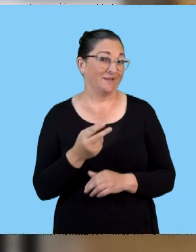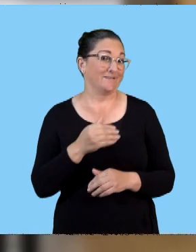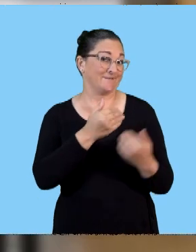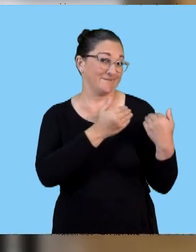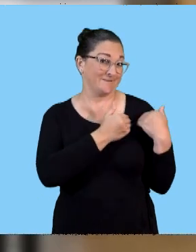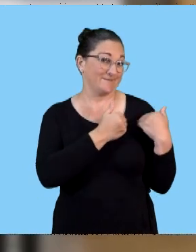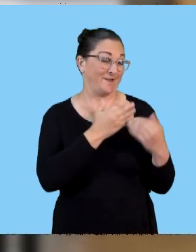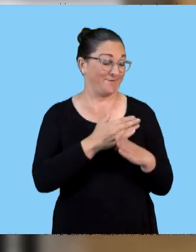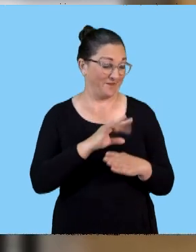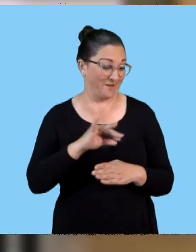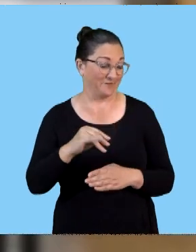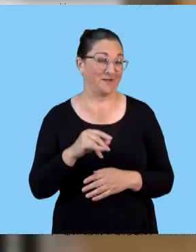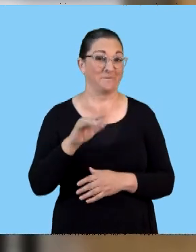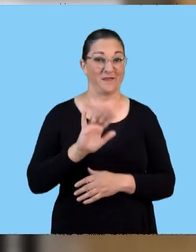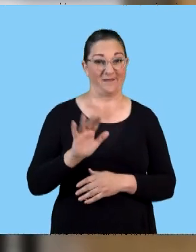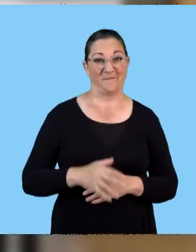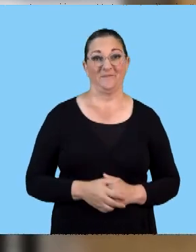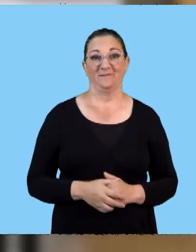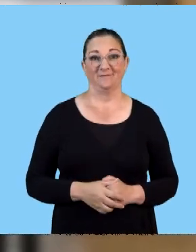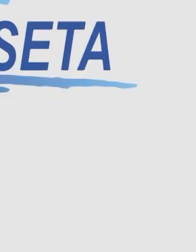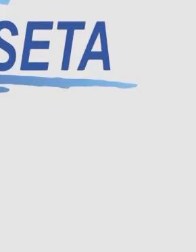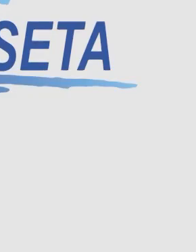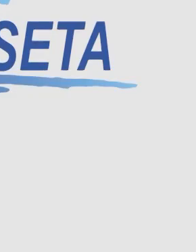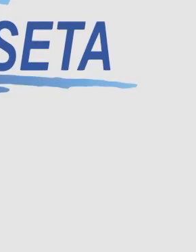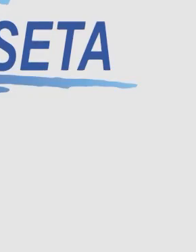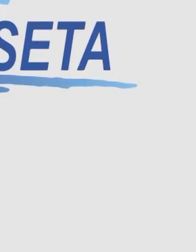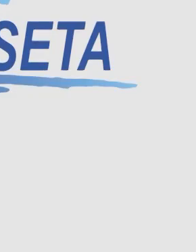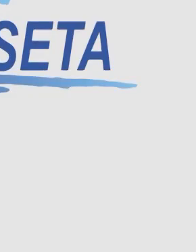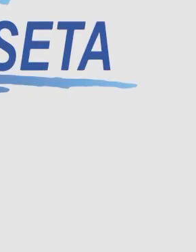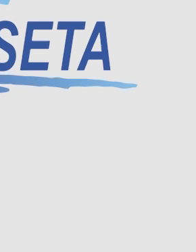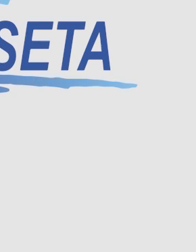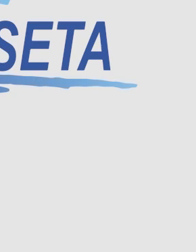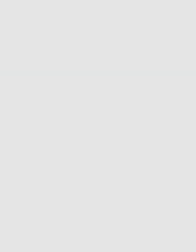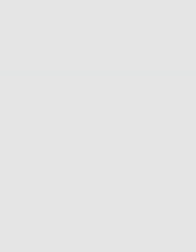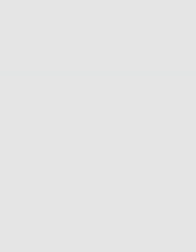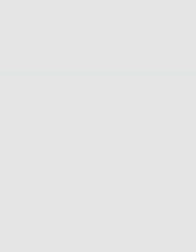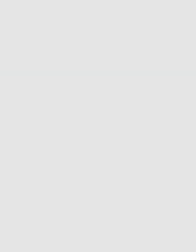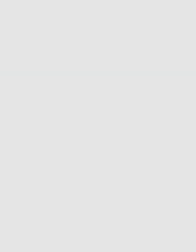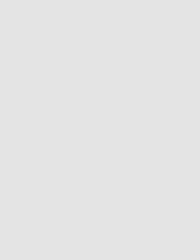safe and remember to work every day. Goodbye.